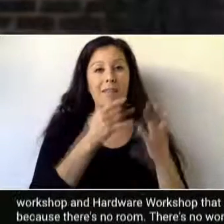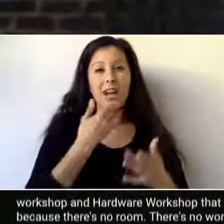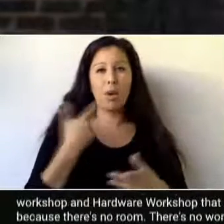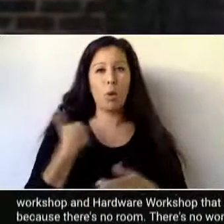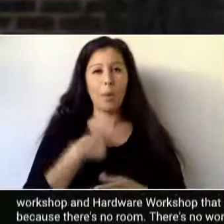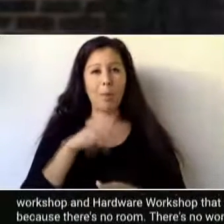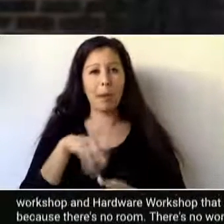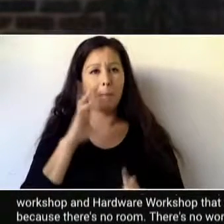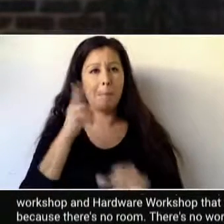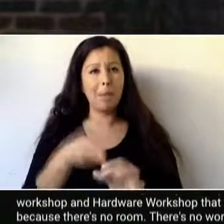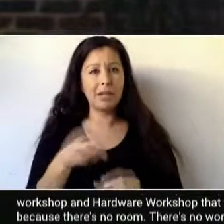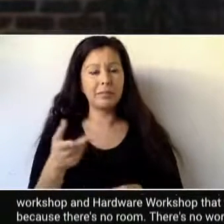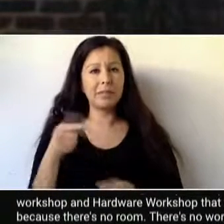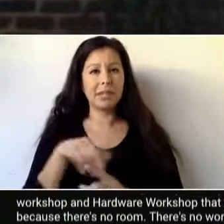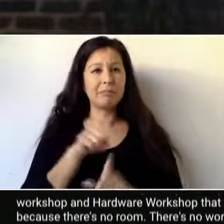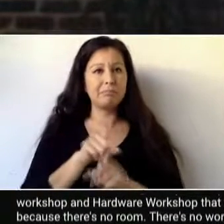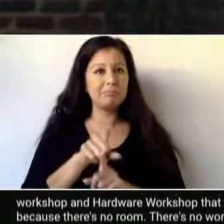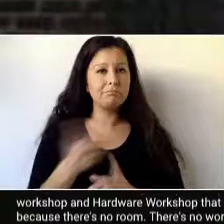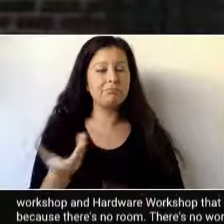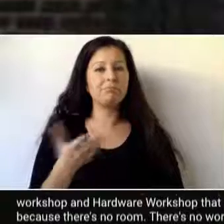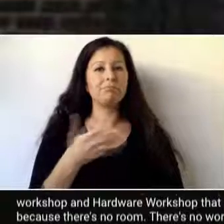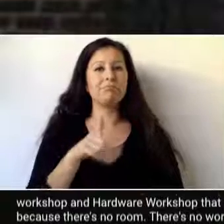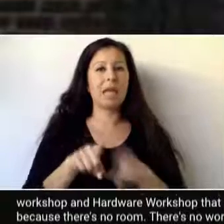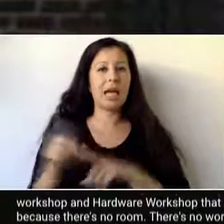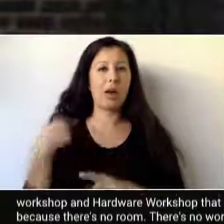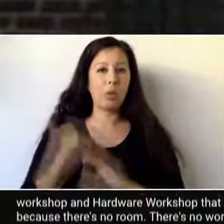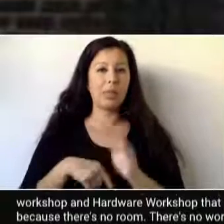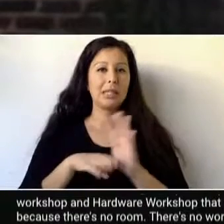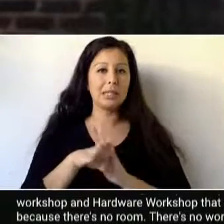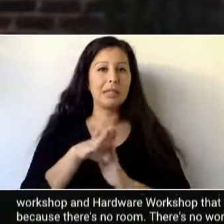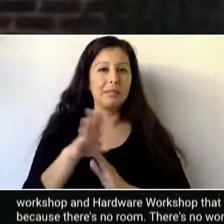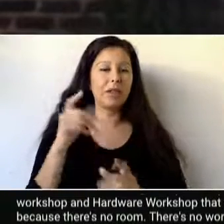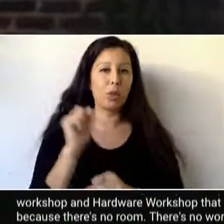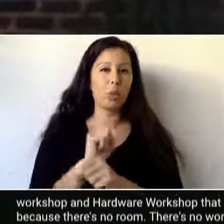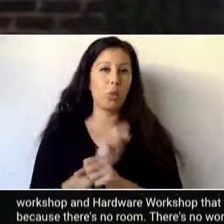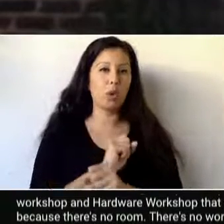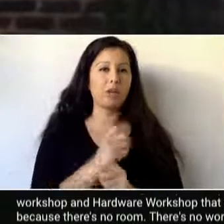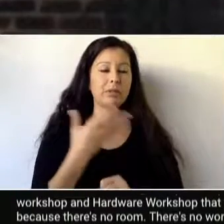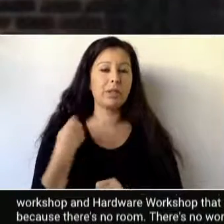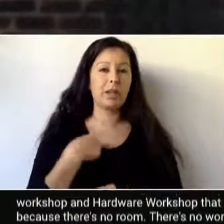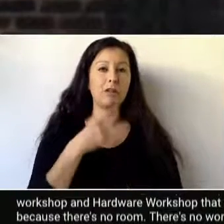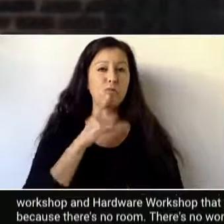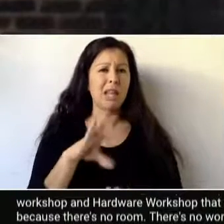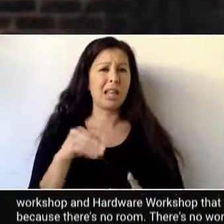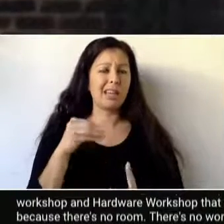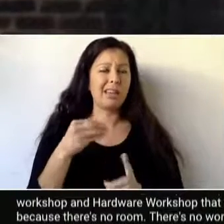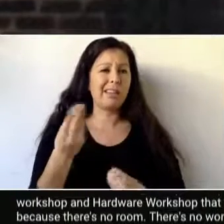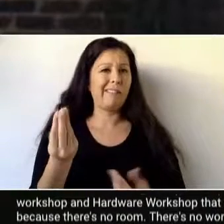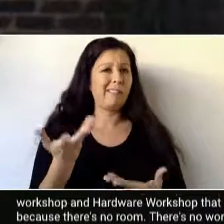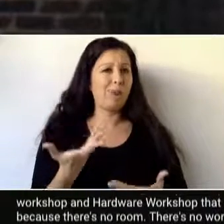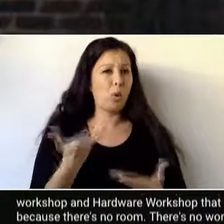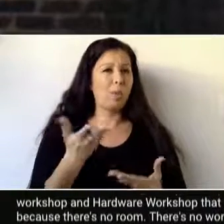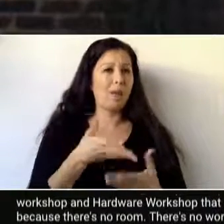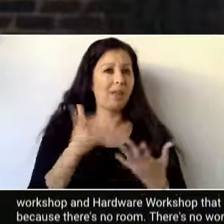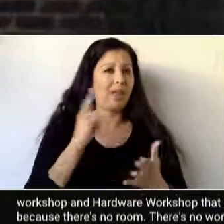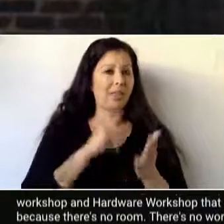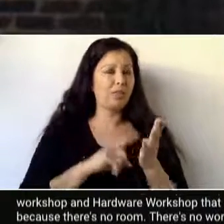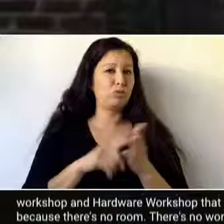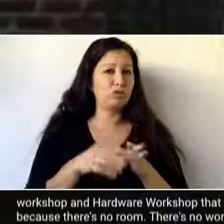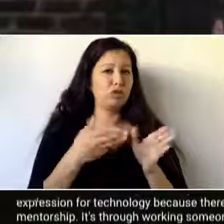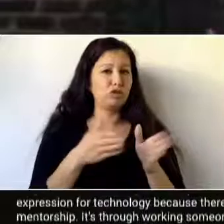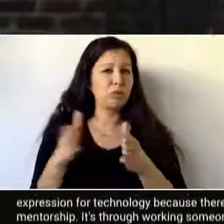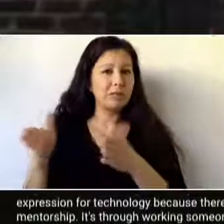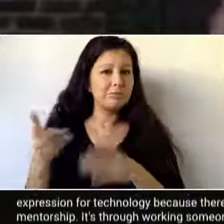participate in this like mentorship as we develop the work we do. And it actually really informs like a lot of the kind of research